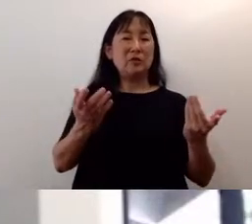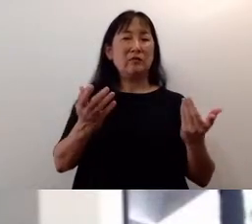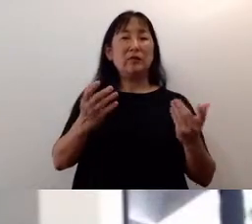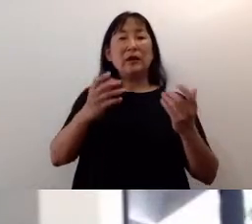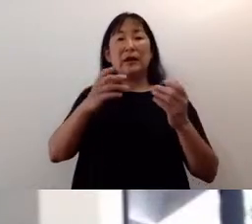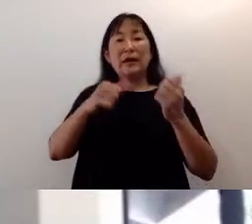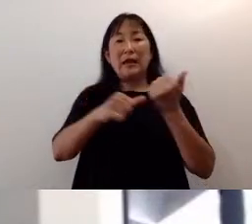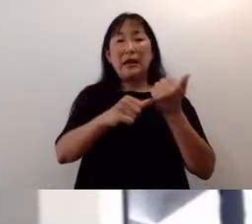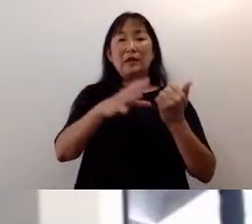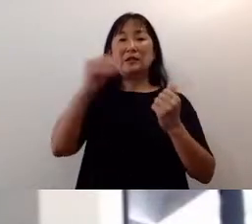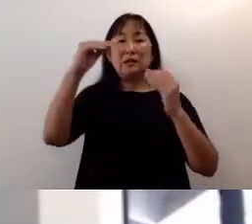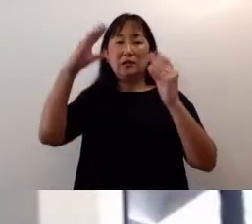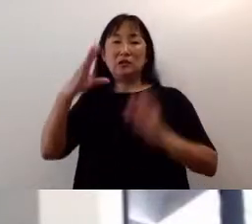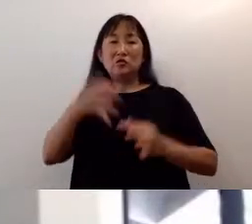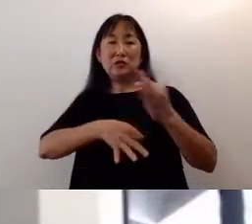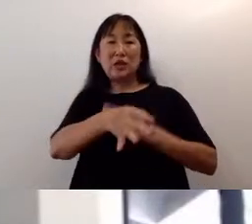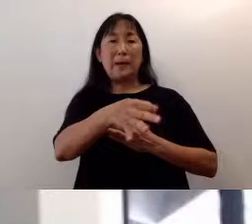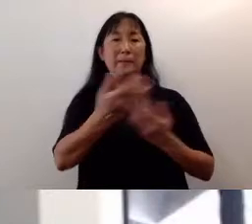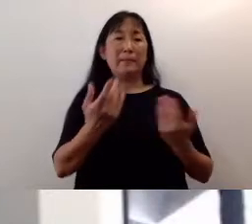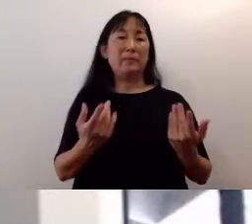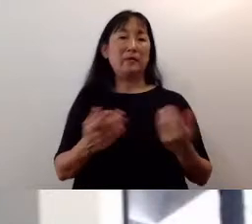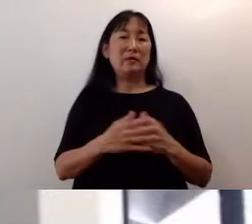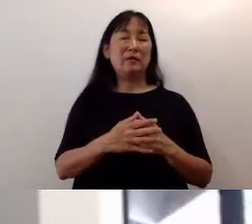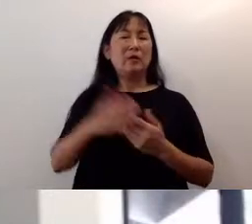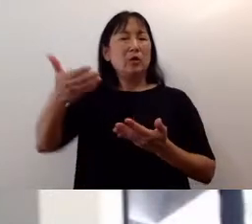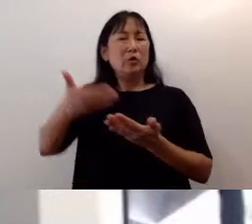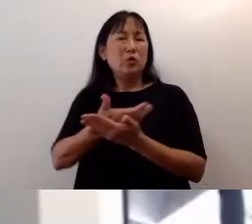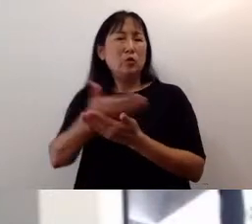others? What will happen for new hires?